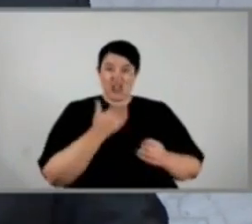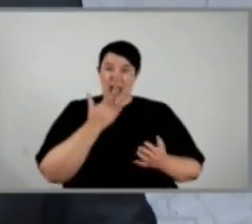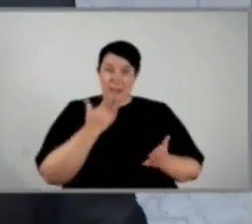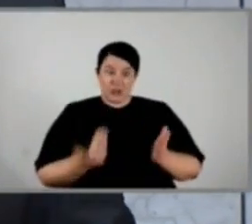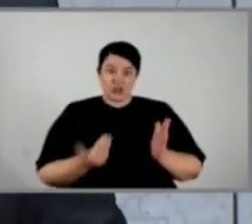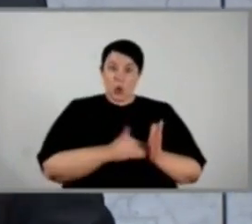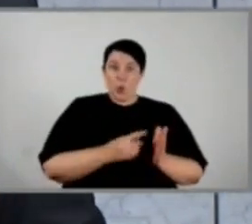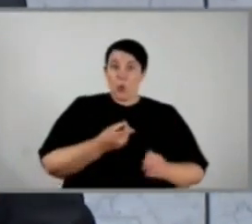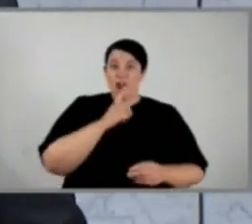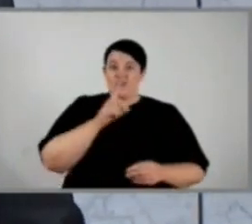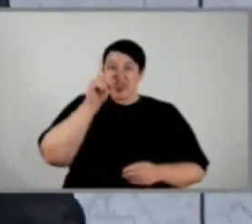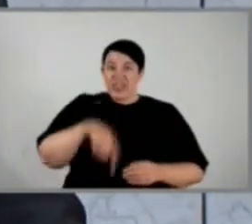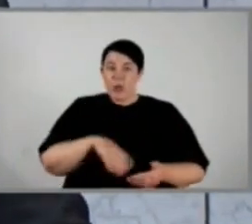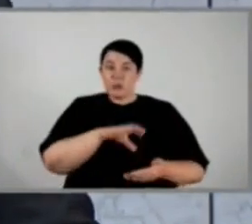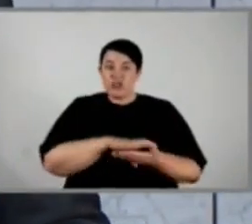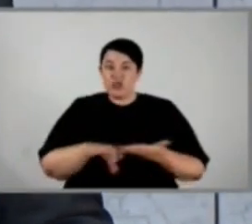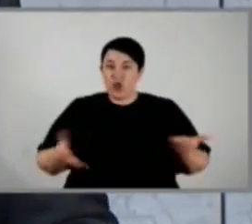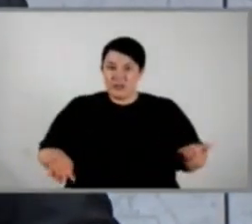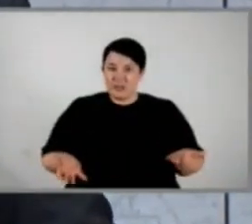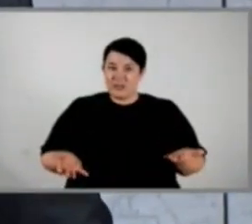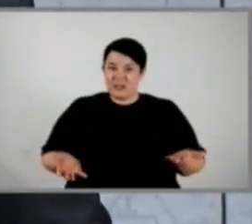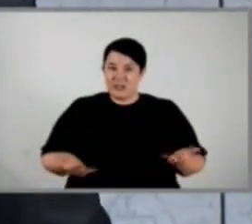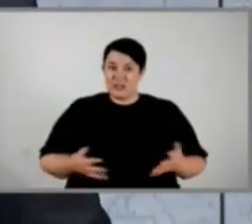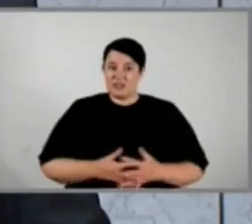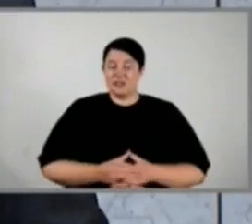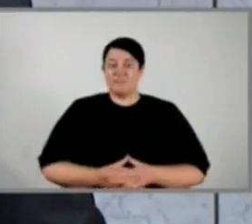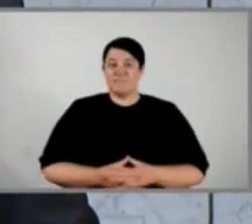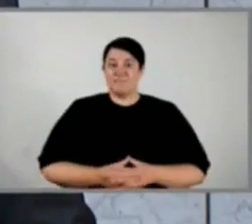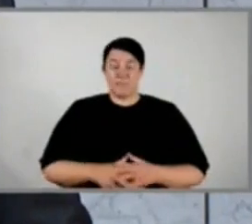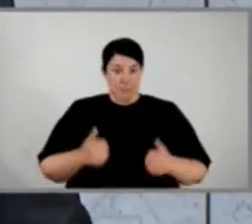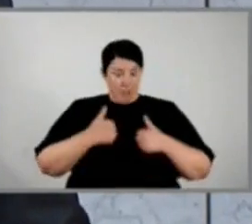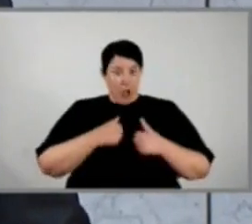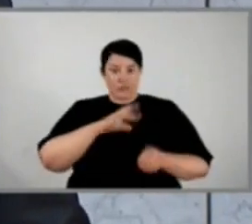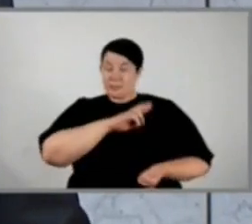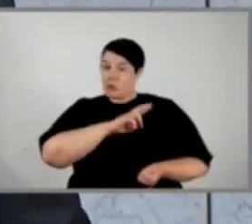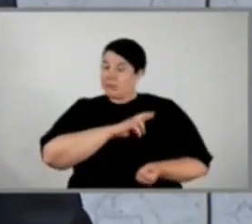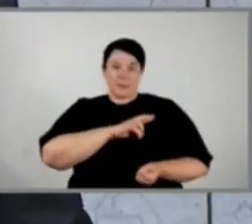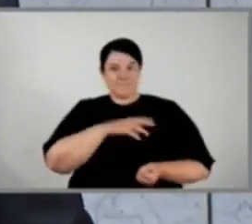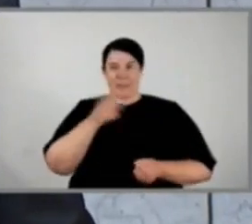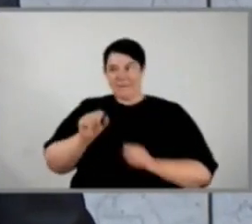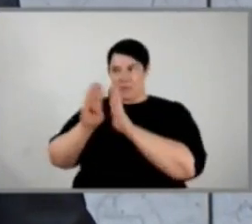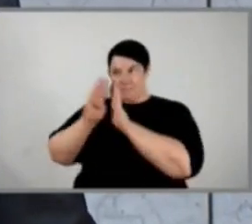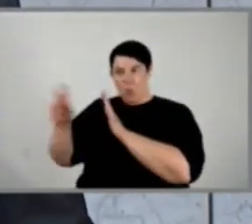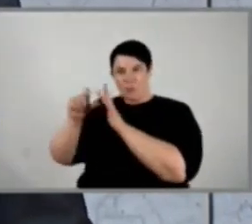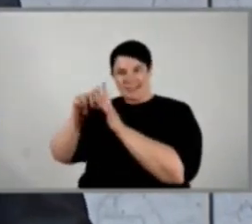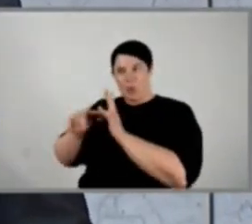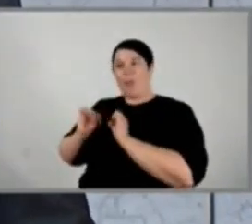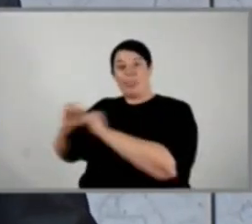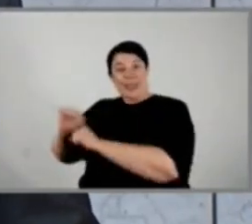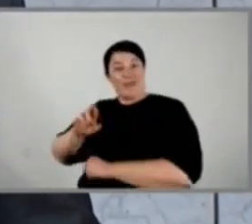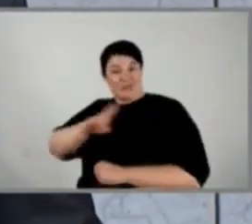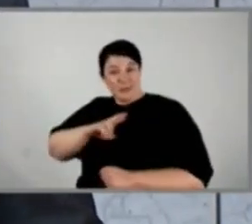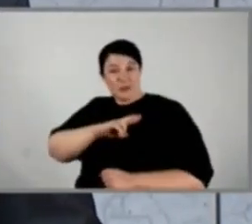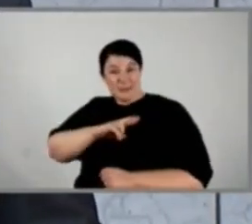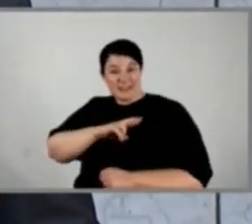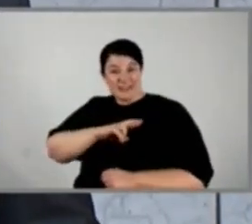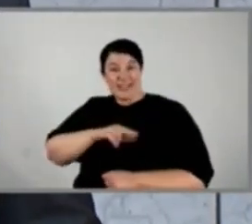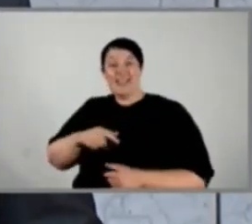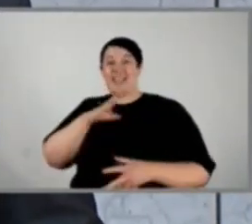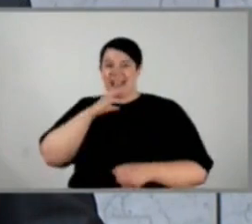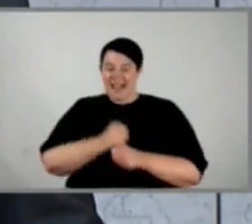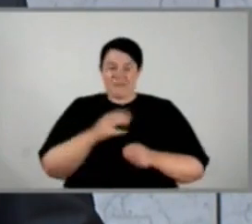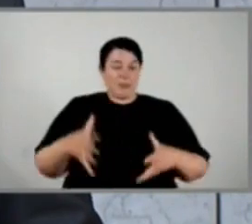$100,000. Well, the answer to your first question is no. On your second question, that is a matter upon which the government has to take